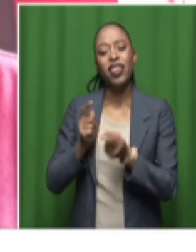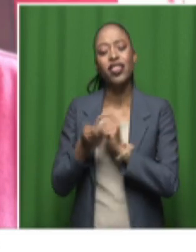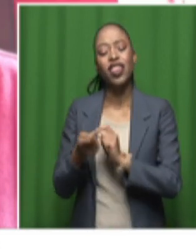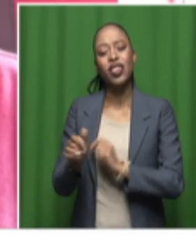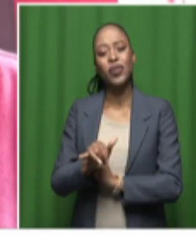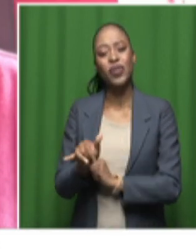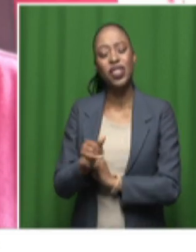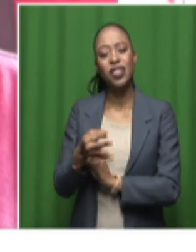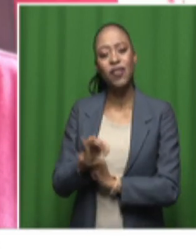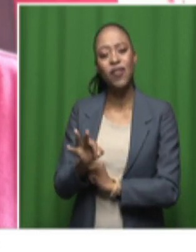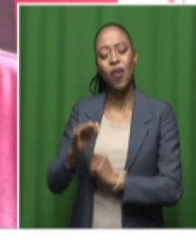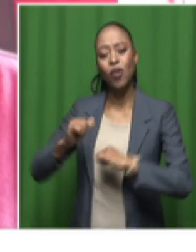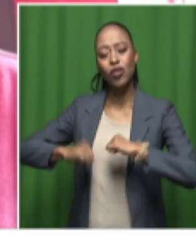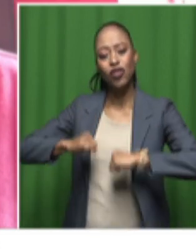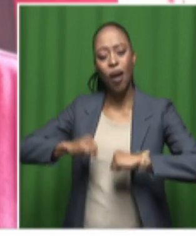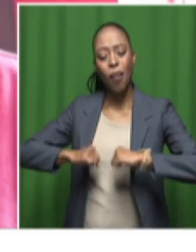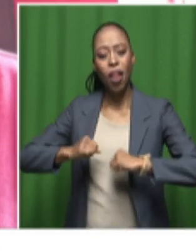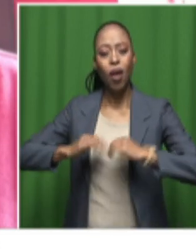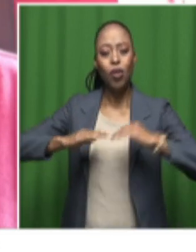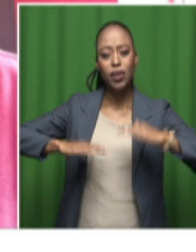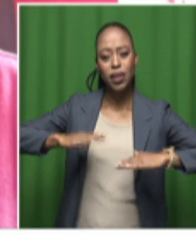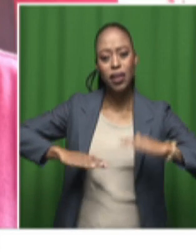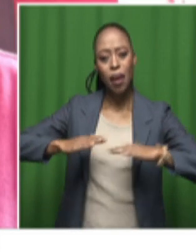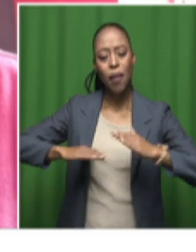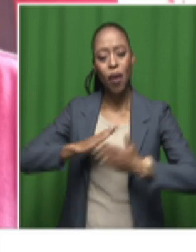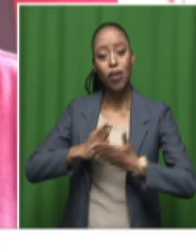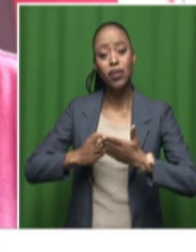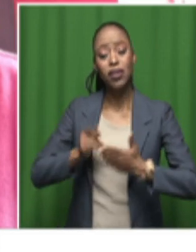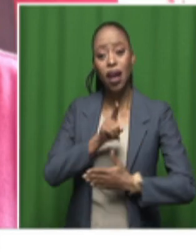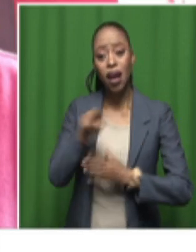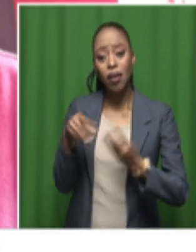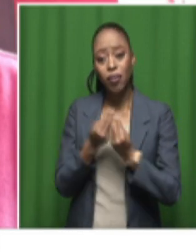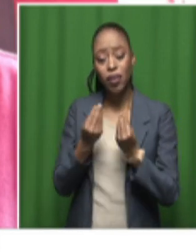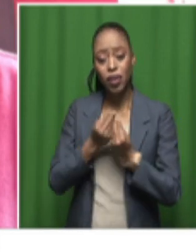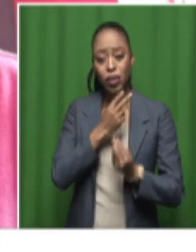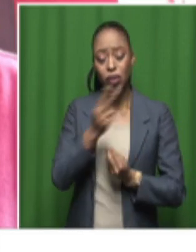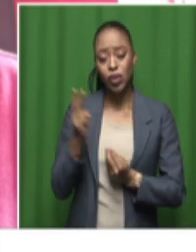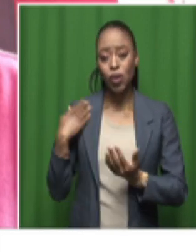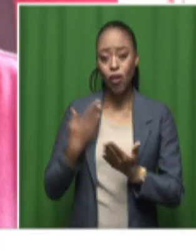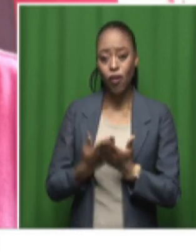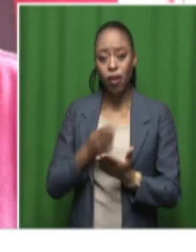regard for the stabilization of some of the things that we are seeing?